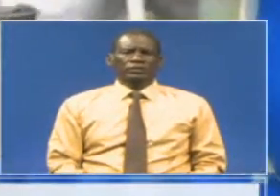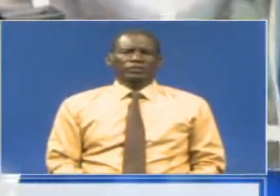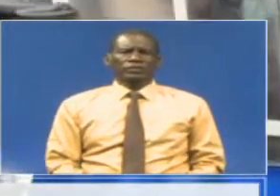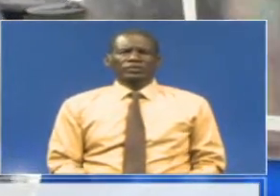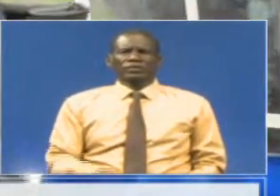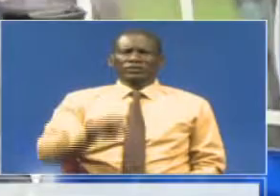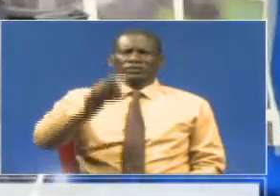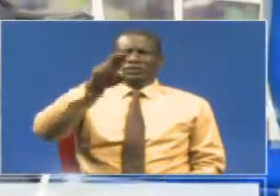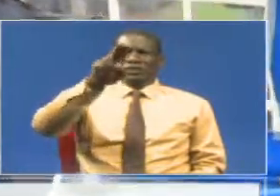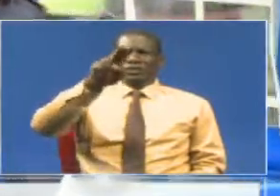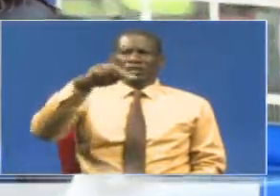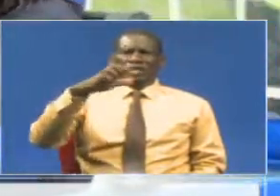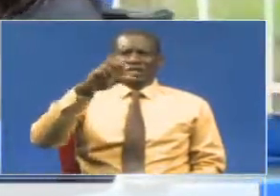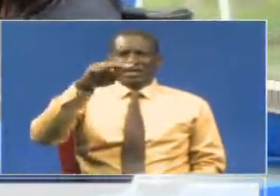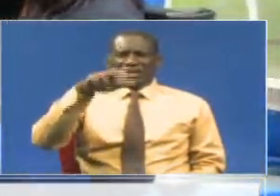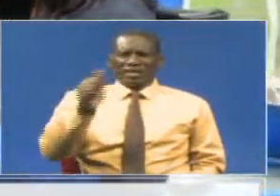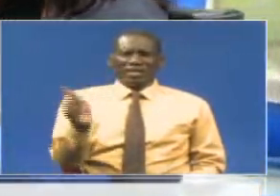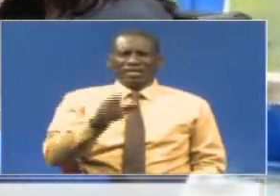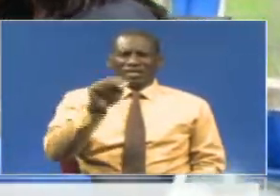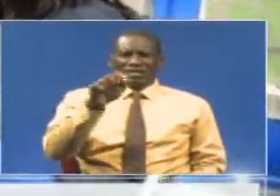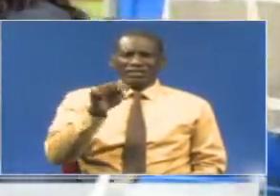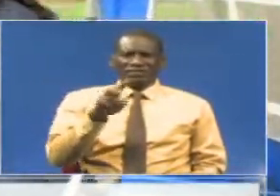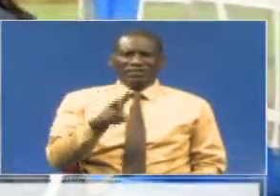Gina Kirori, NTV.